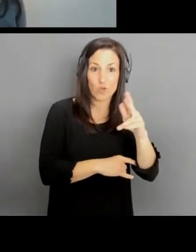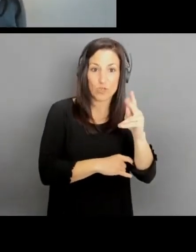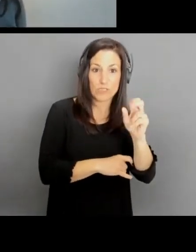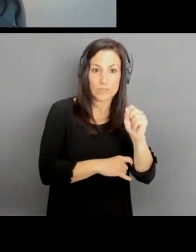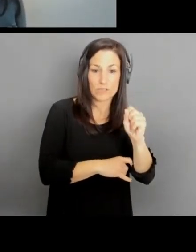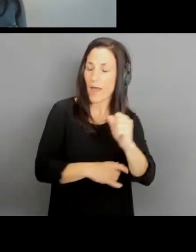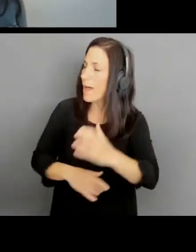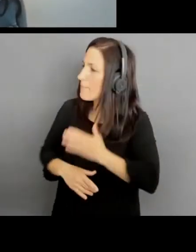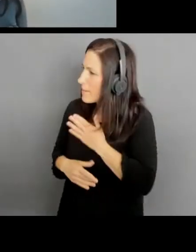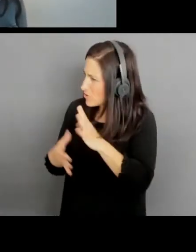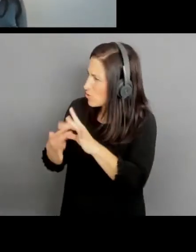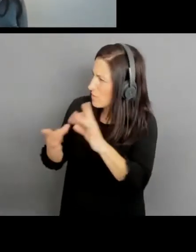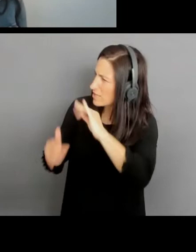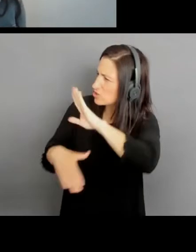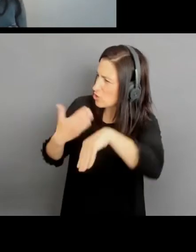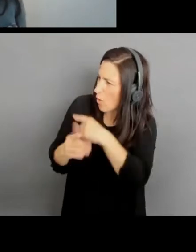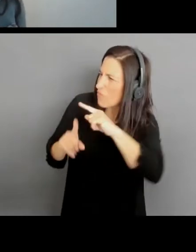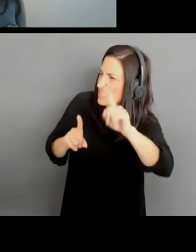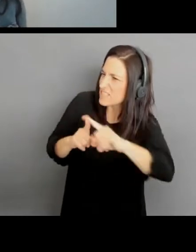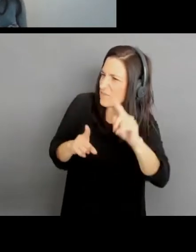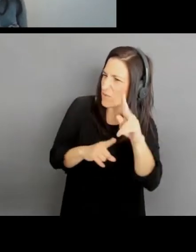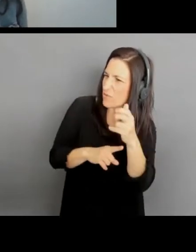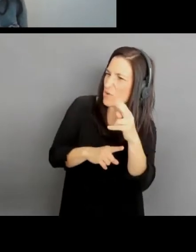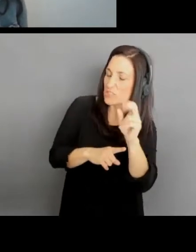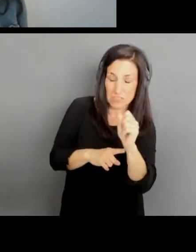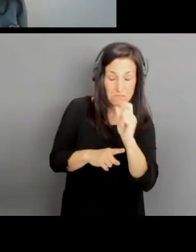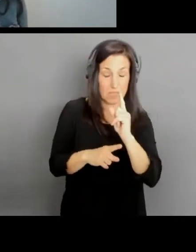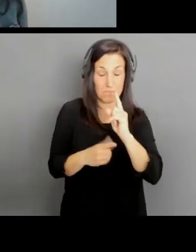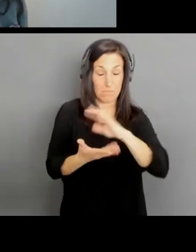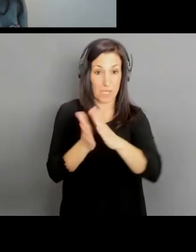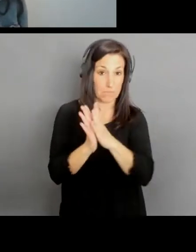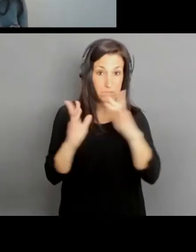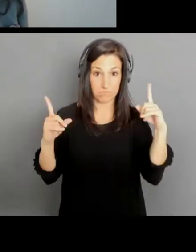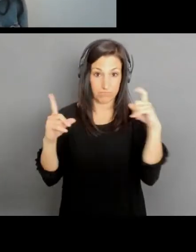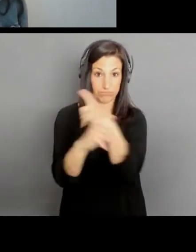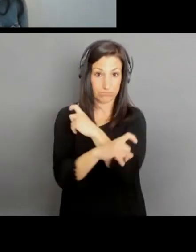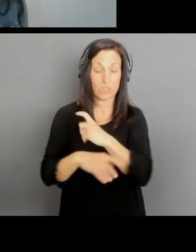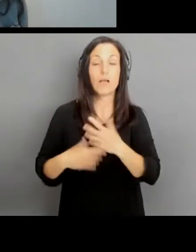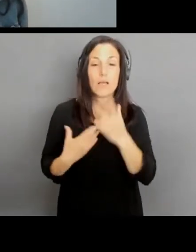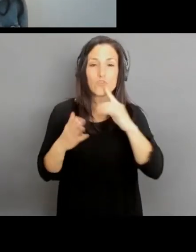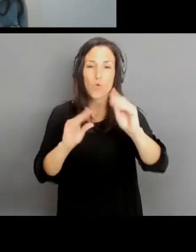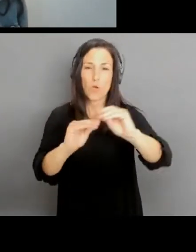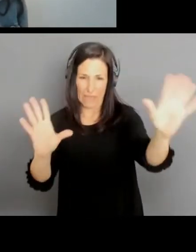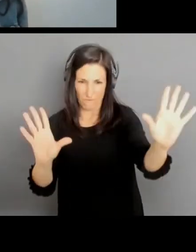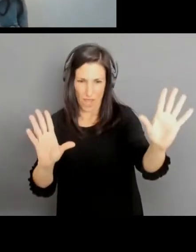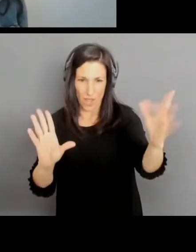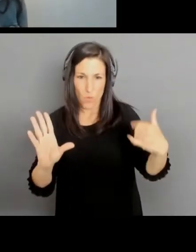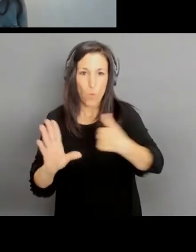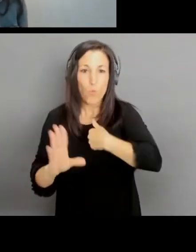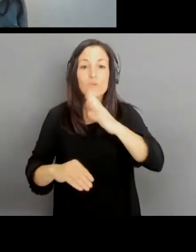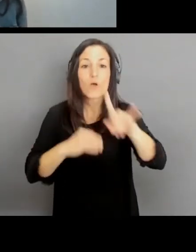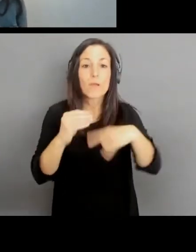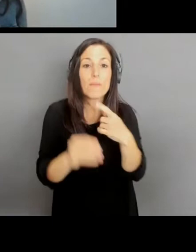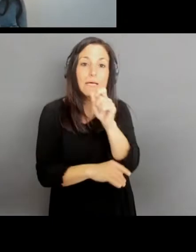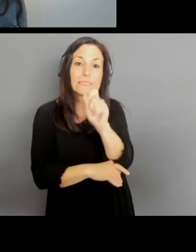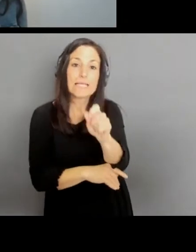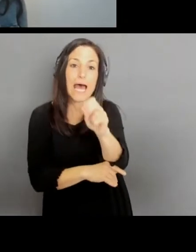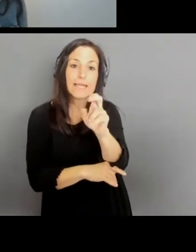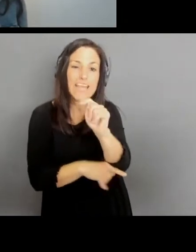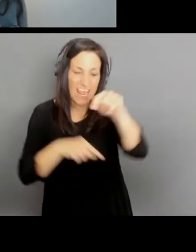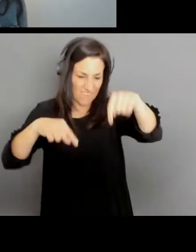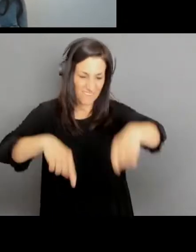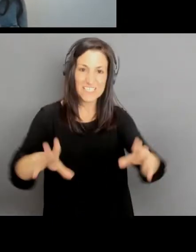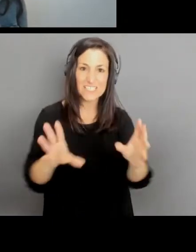it gets to be quite a tongue twister when we go through Core 5. So just to clarify for everyone, when we talk about .NET in this session, we're talking about